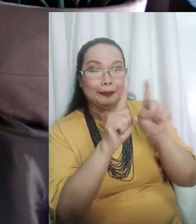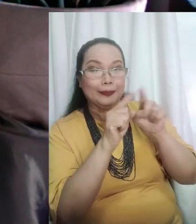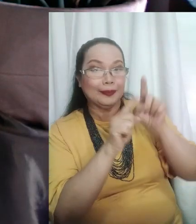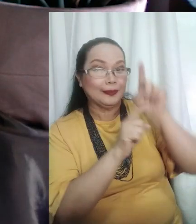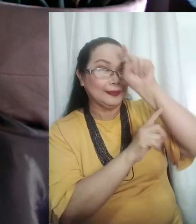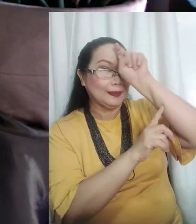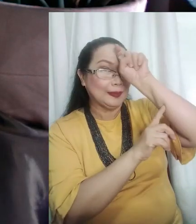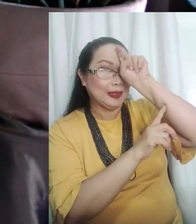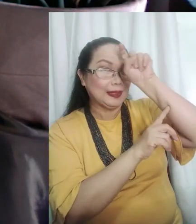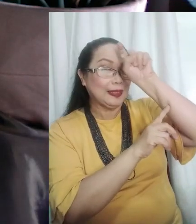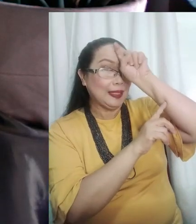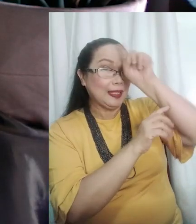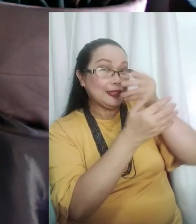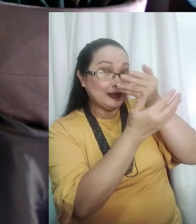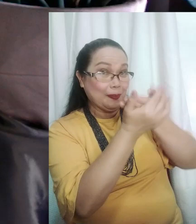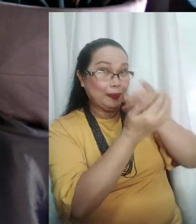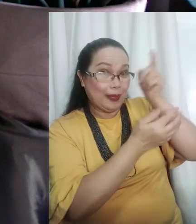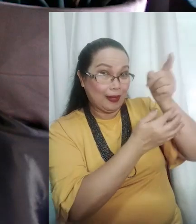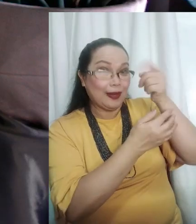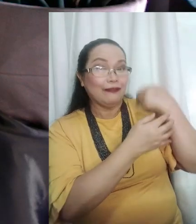self-dependence to God dependence,